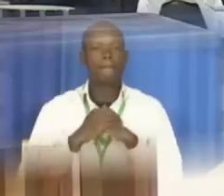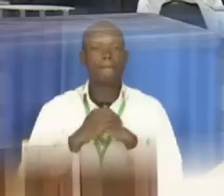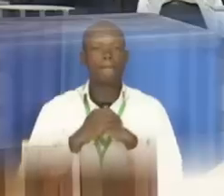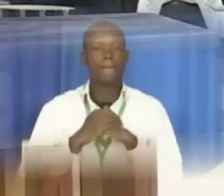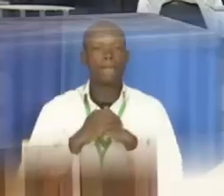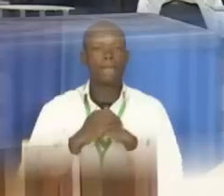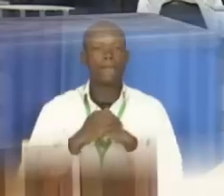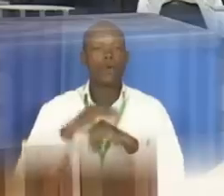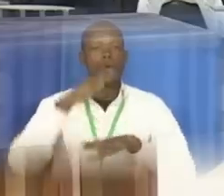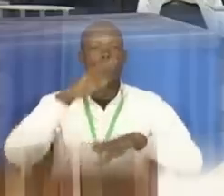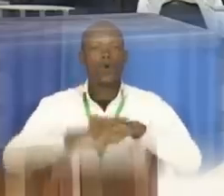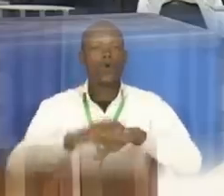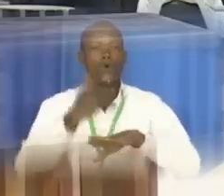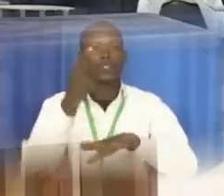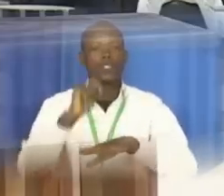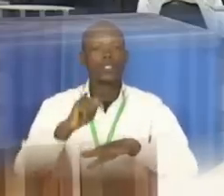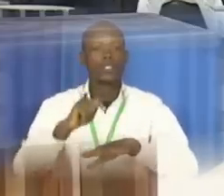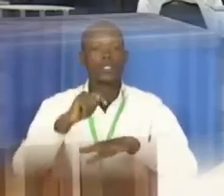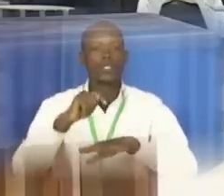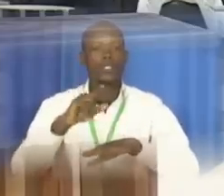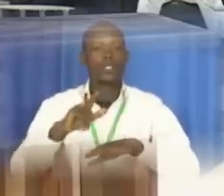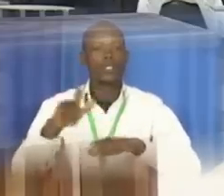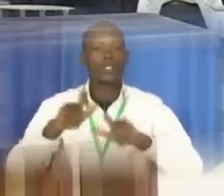On the international scene